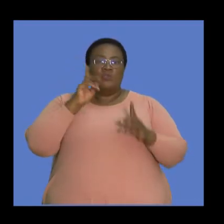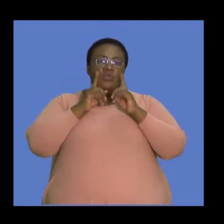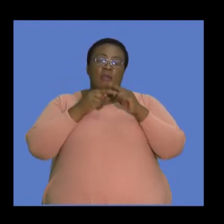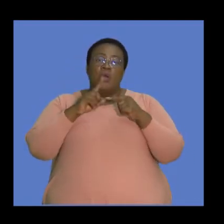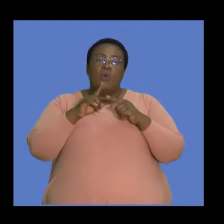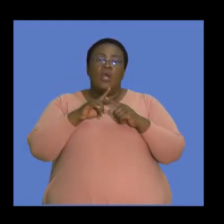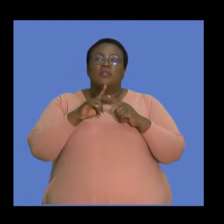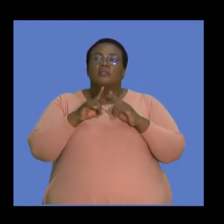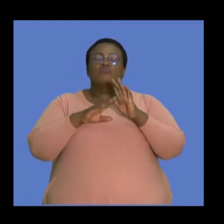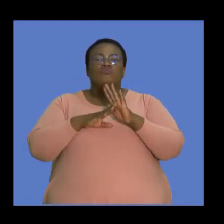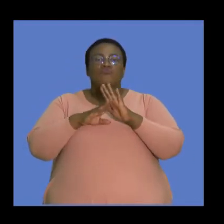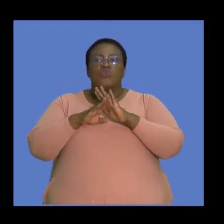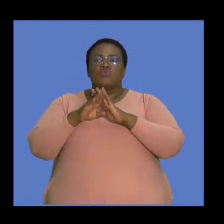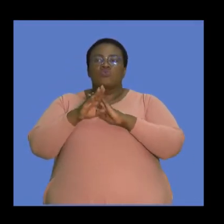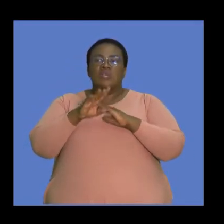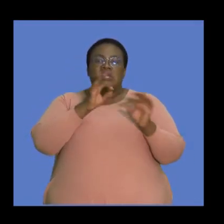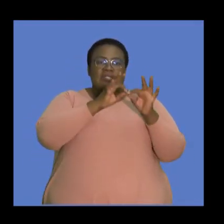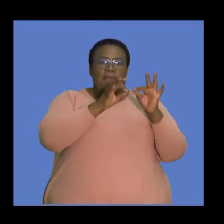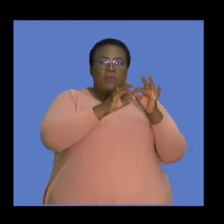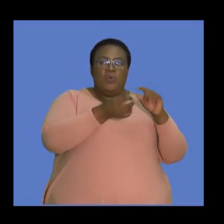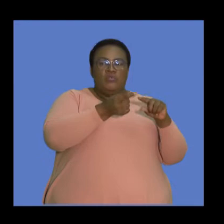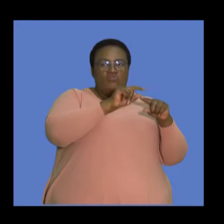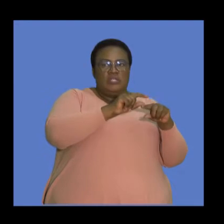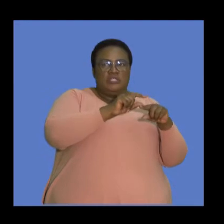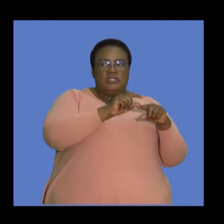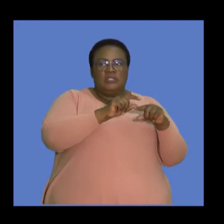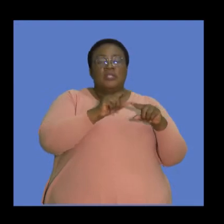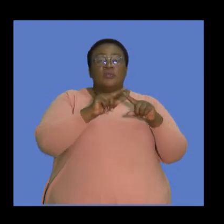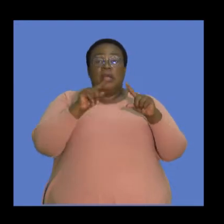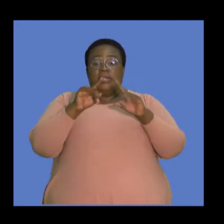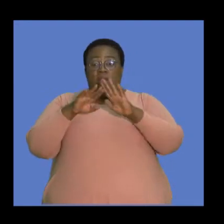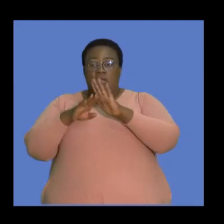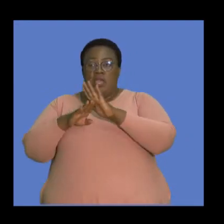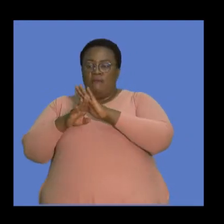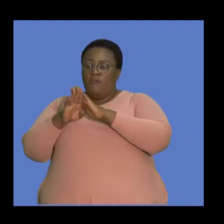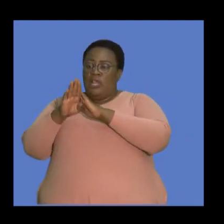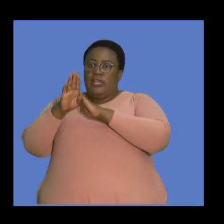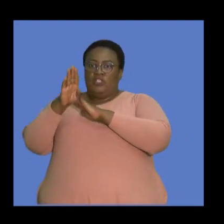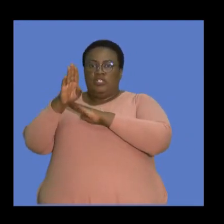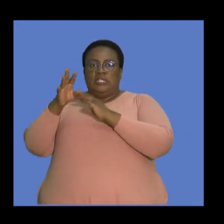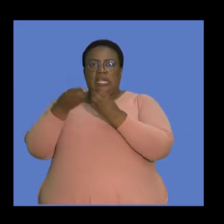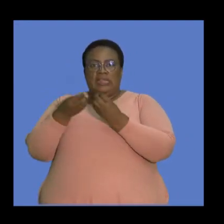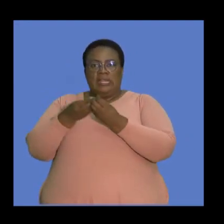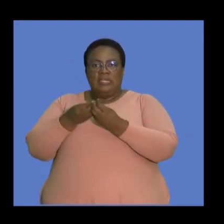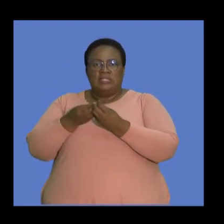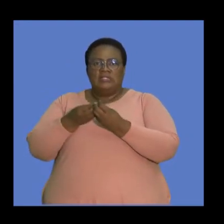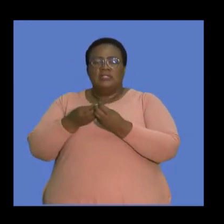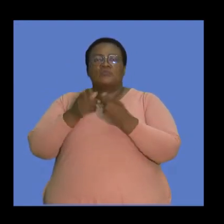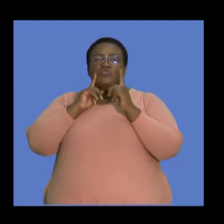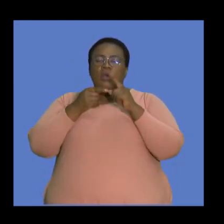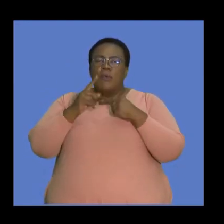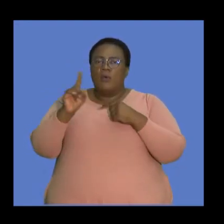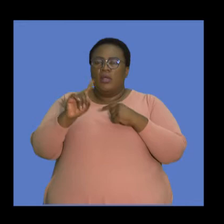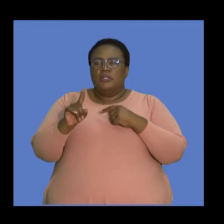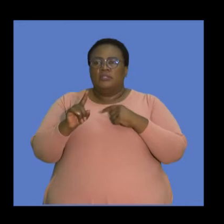about growth, the simple interest. Now, under the concept of inflation, the thing that we are talking about, the main thing